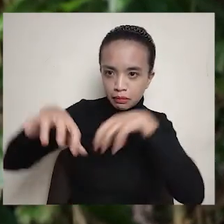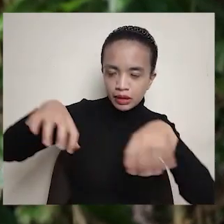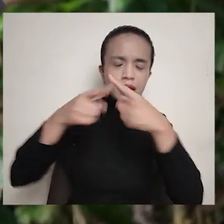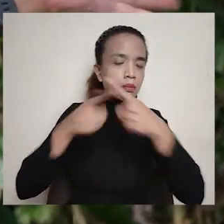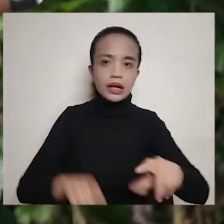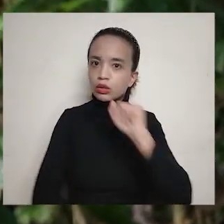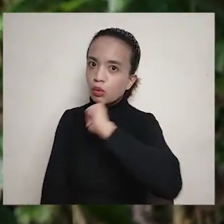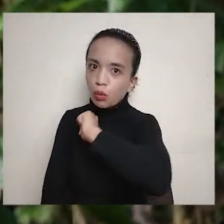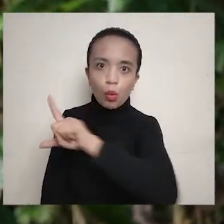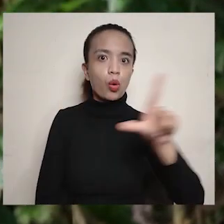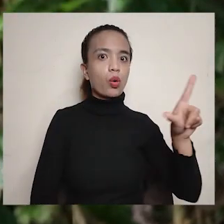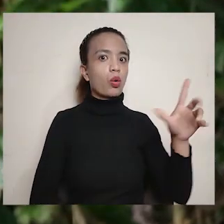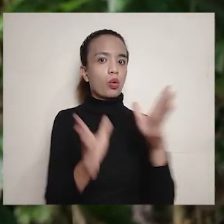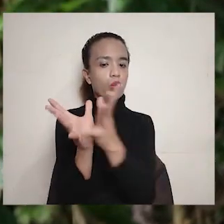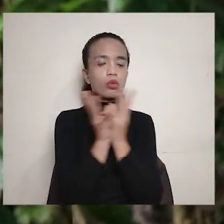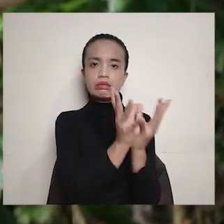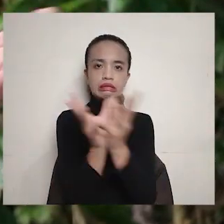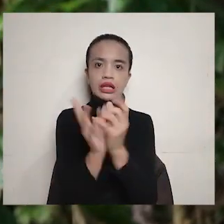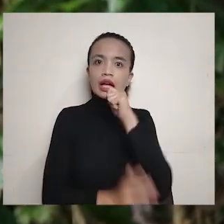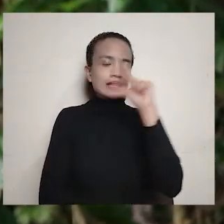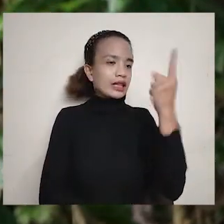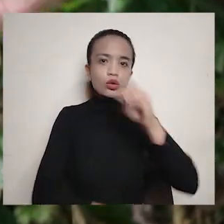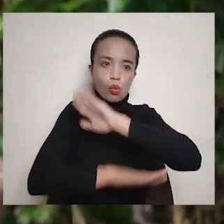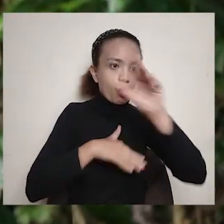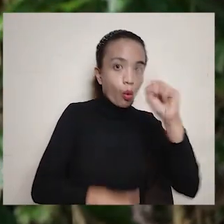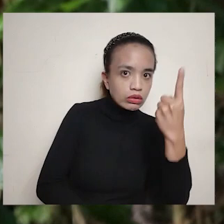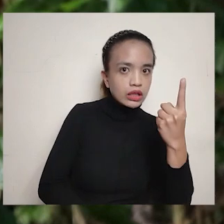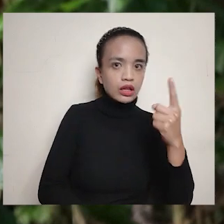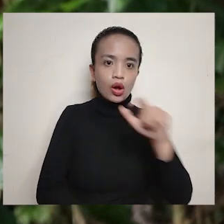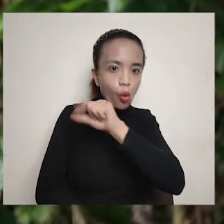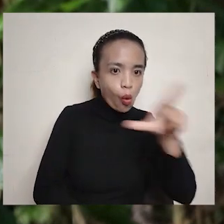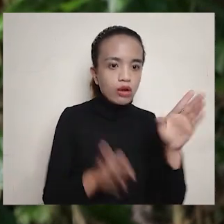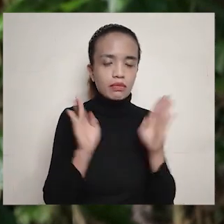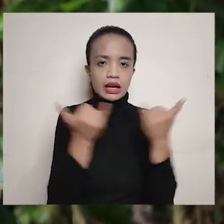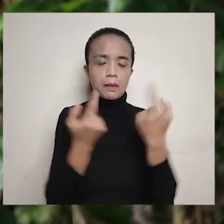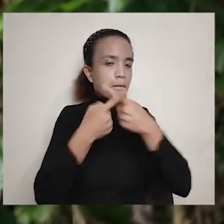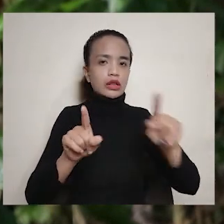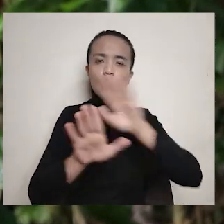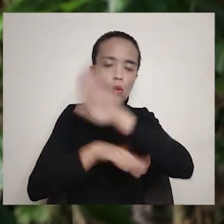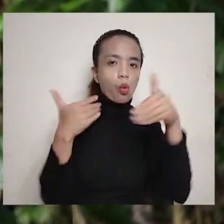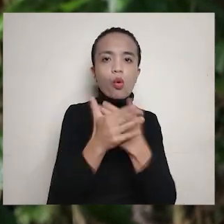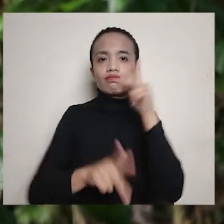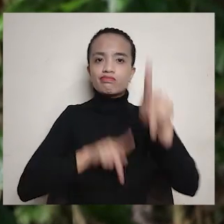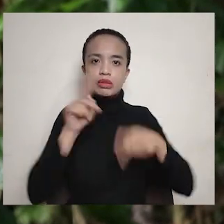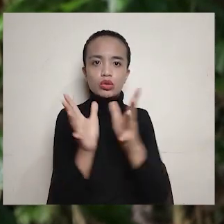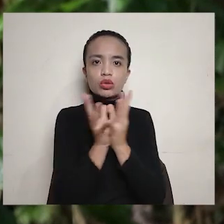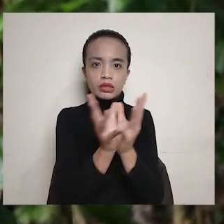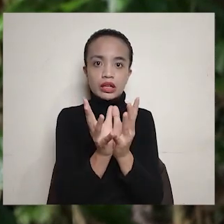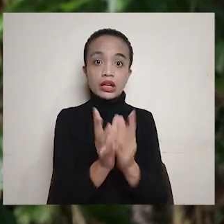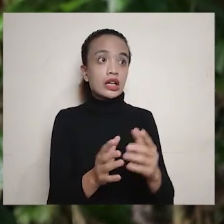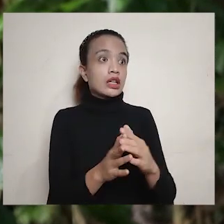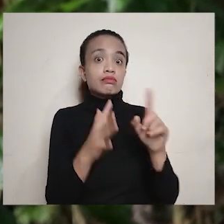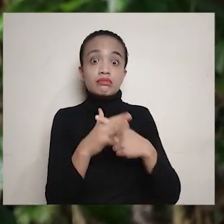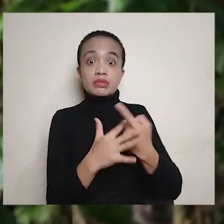yung buong komunidad, hindi lang yung buong barangay, yung buong tribo. No? So ever since that time, I've always considered myself